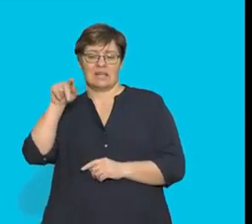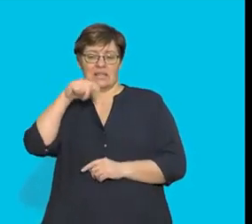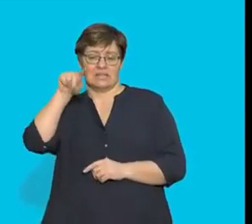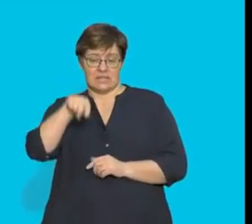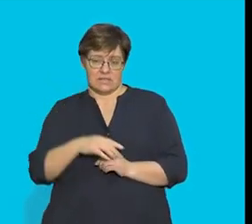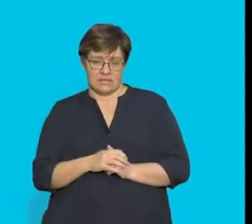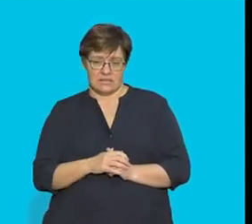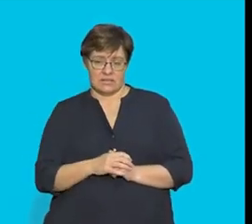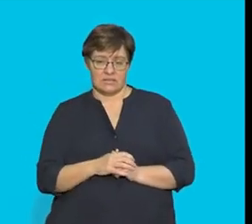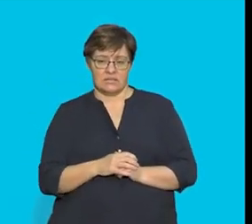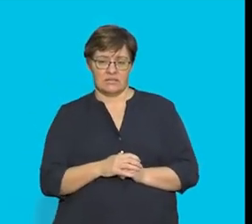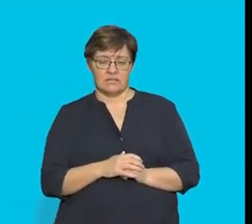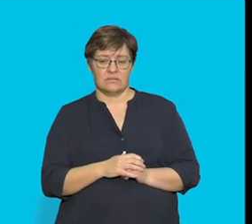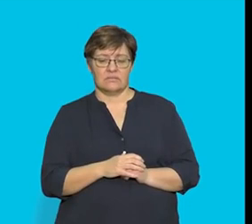theta.